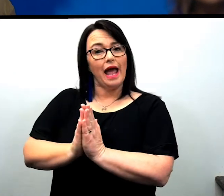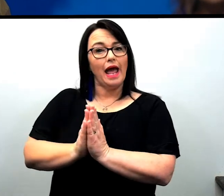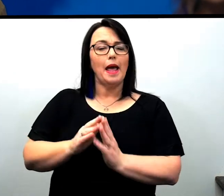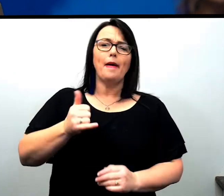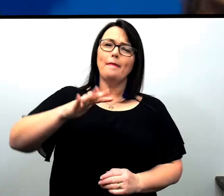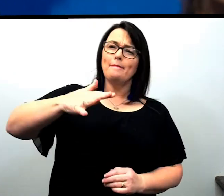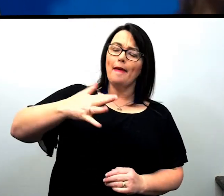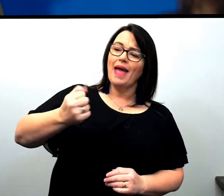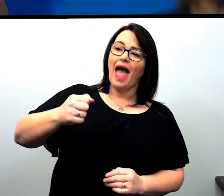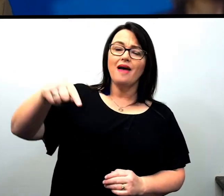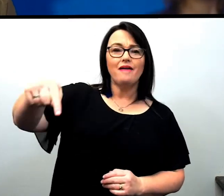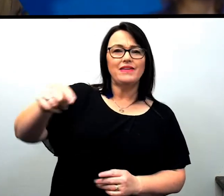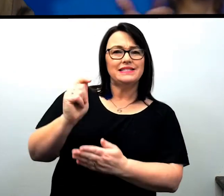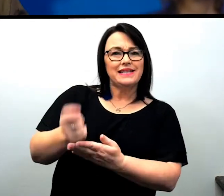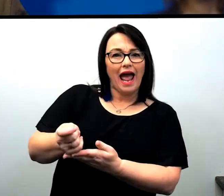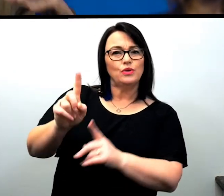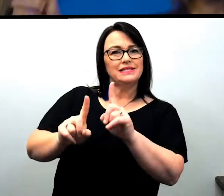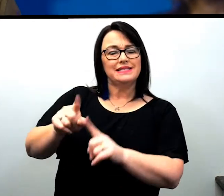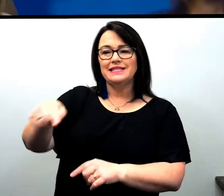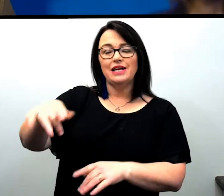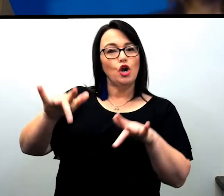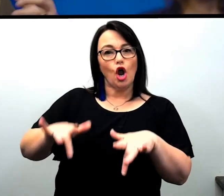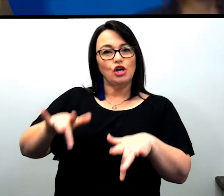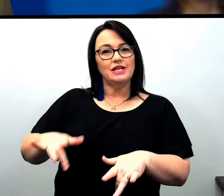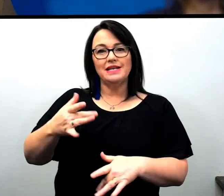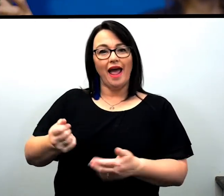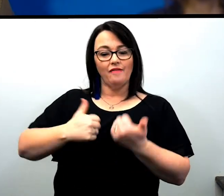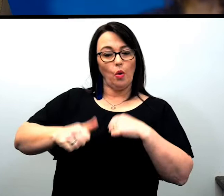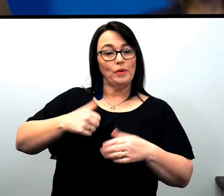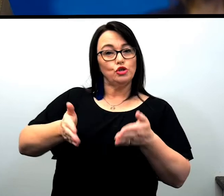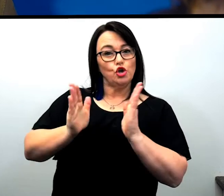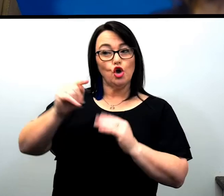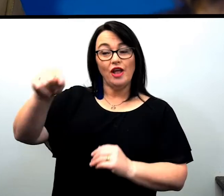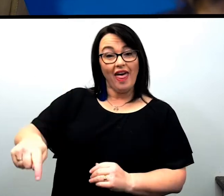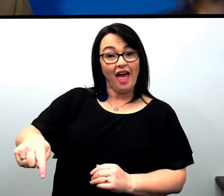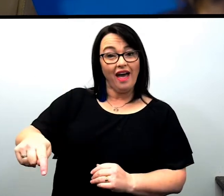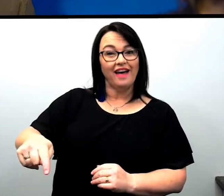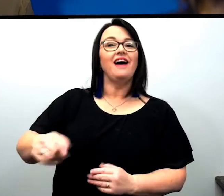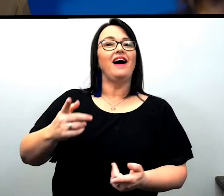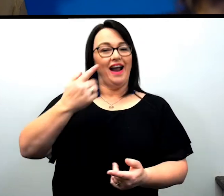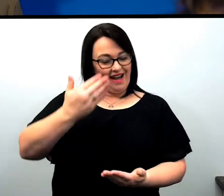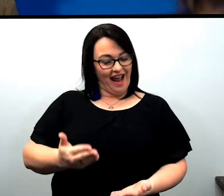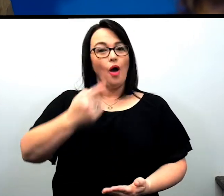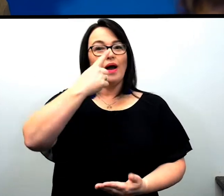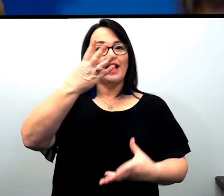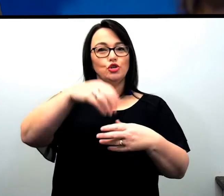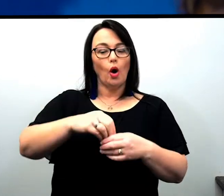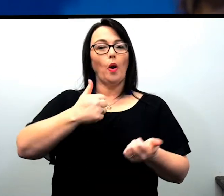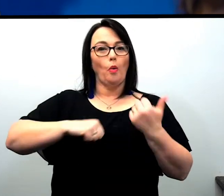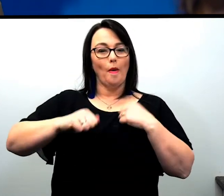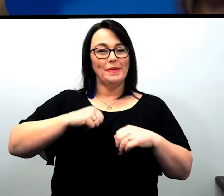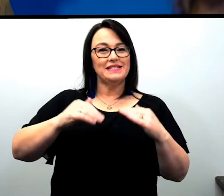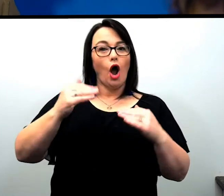Equippers church. We're saying, hey, in this season, many people are connecting in e-groups online. And we're going to create an environment